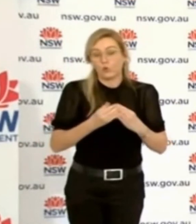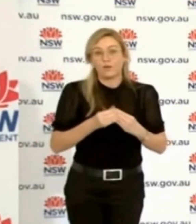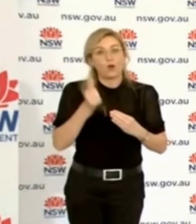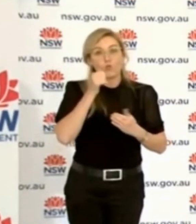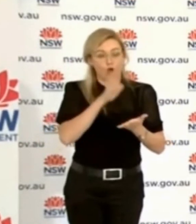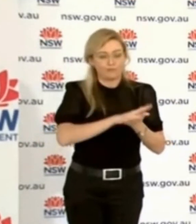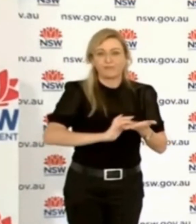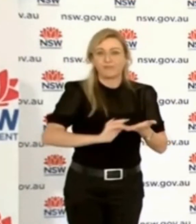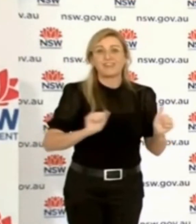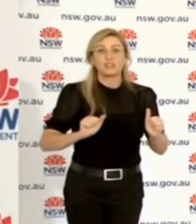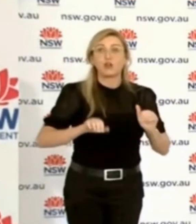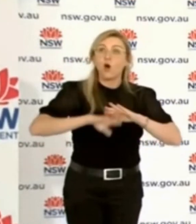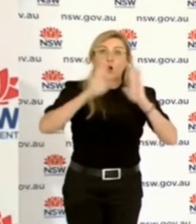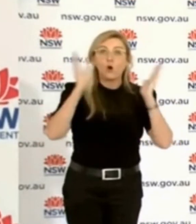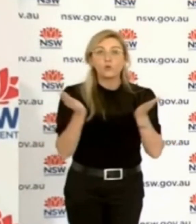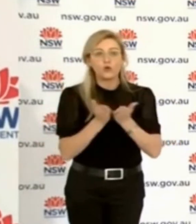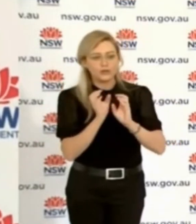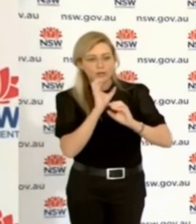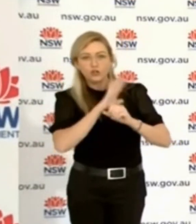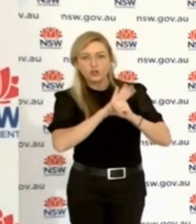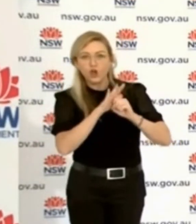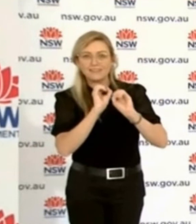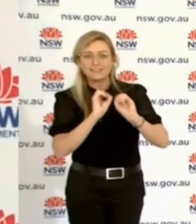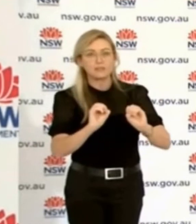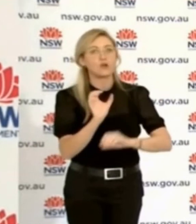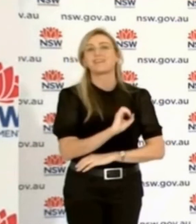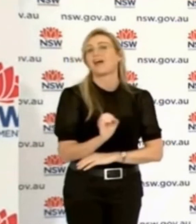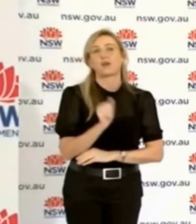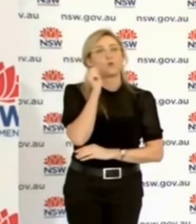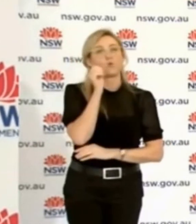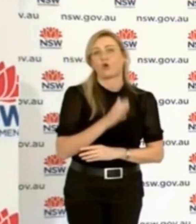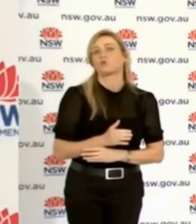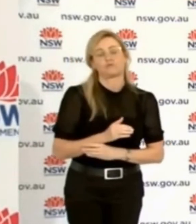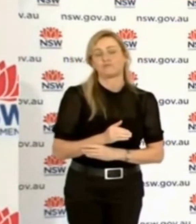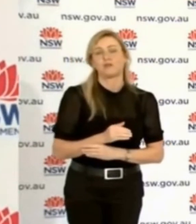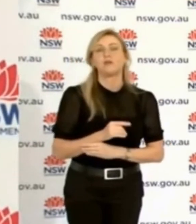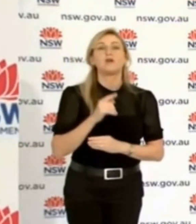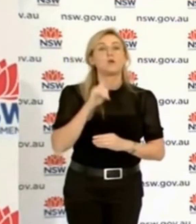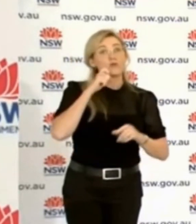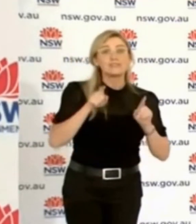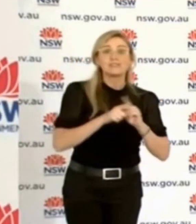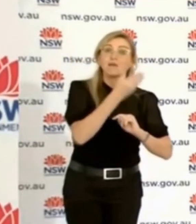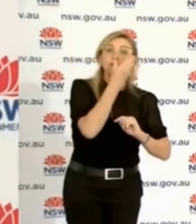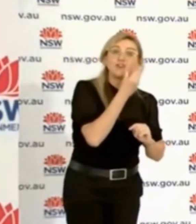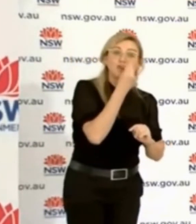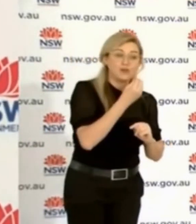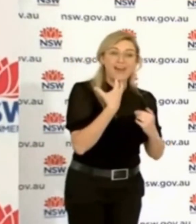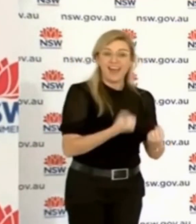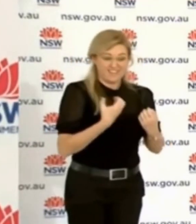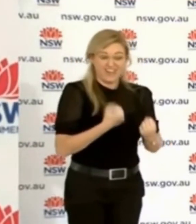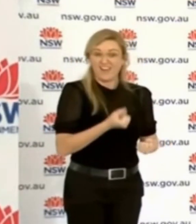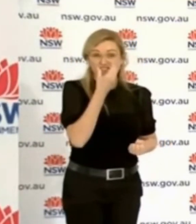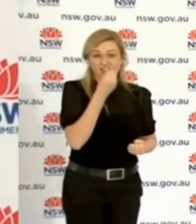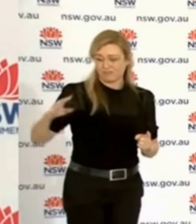to a level of comfort, a bit like we have with flu. But I can't stress enough that we will have to respond, and this